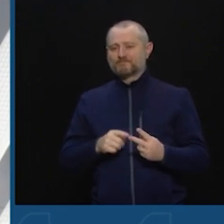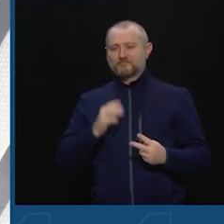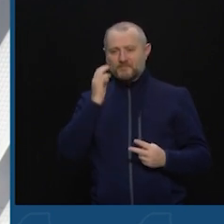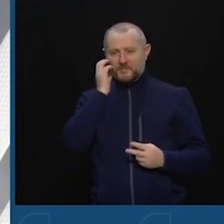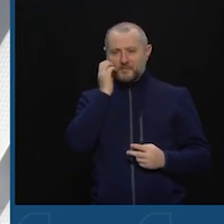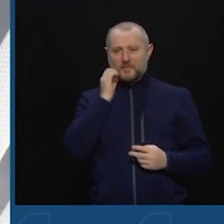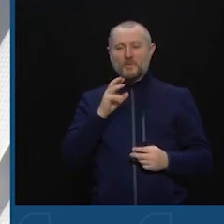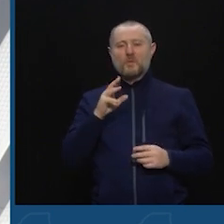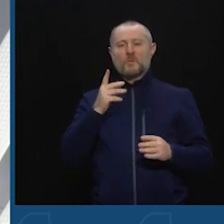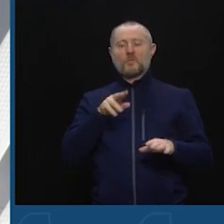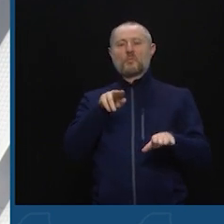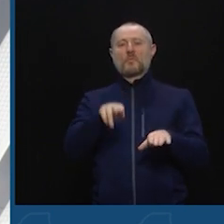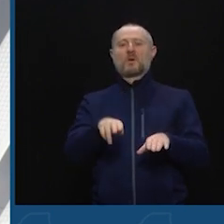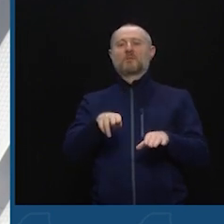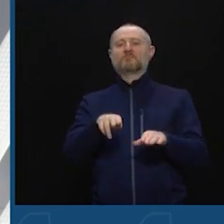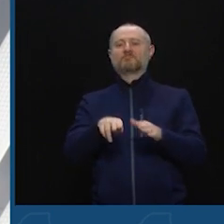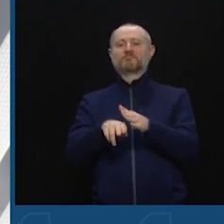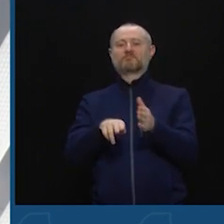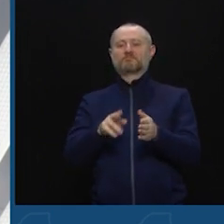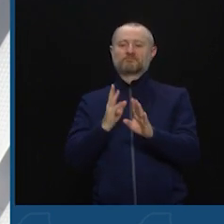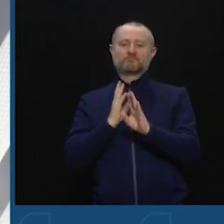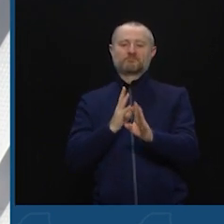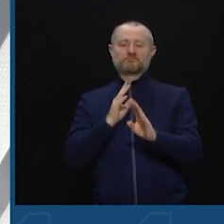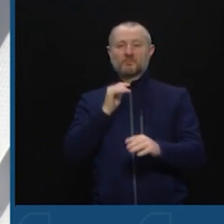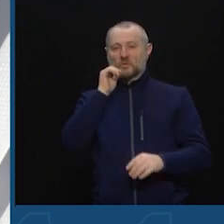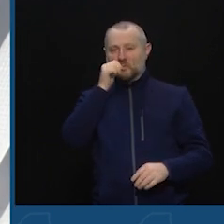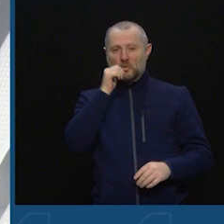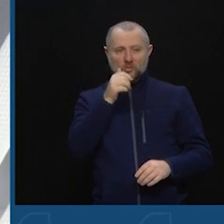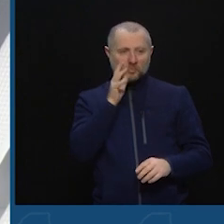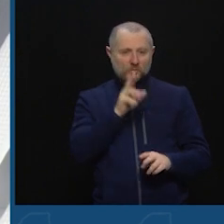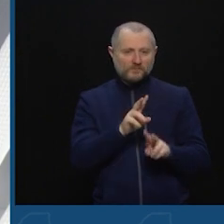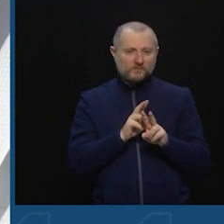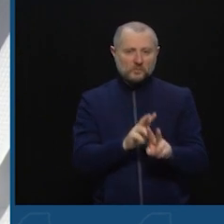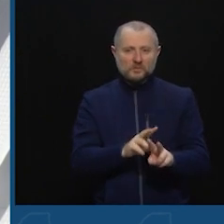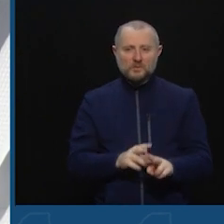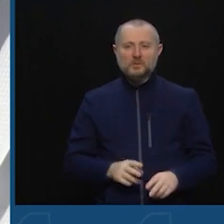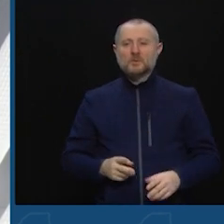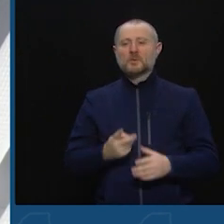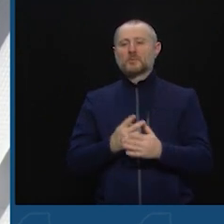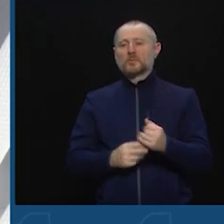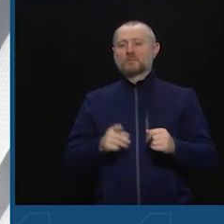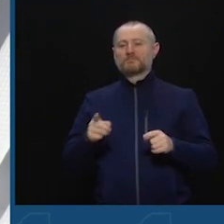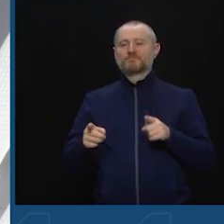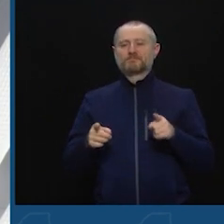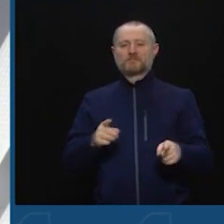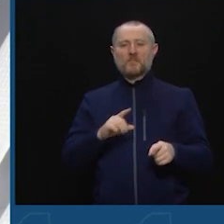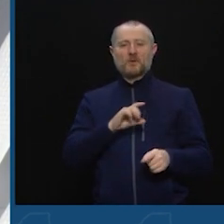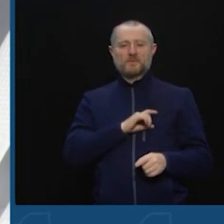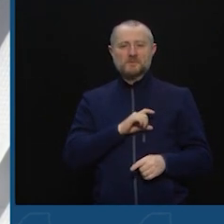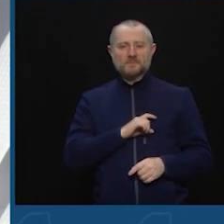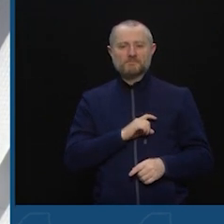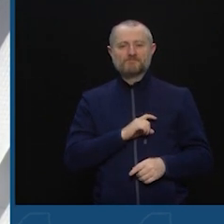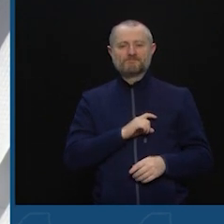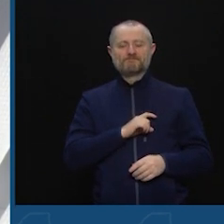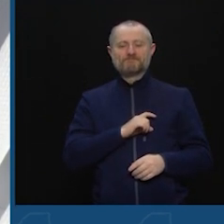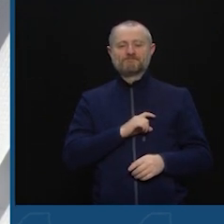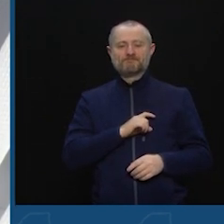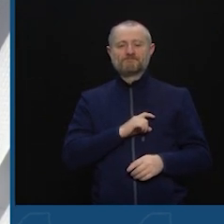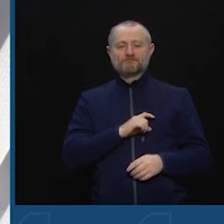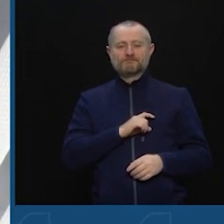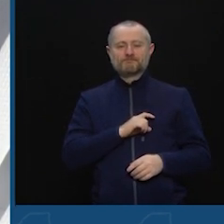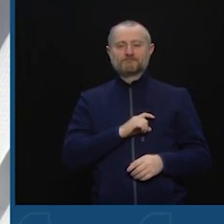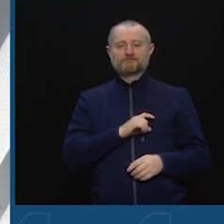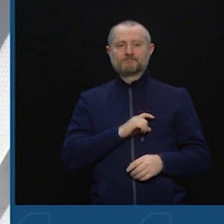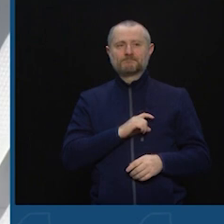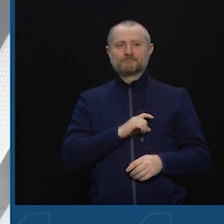one, the funeral tomorrow. Both these officers, we sit under the tree of